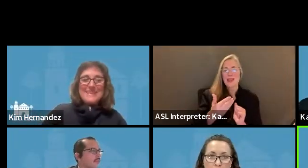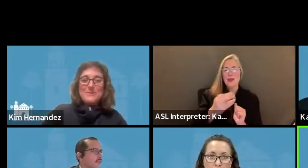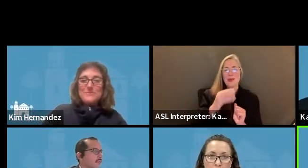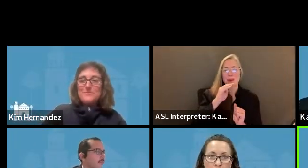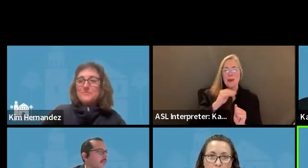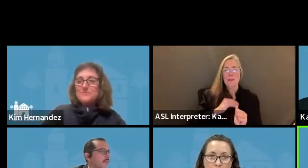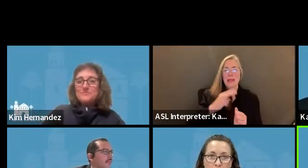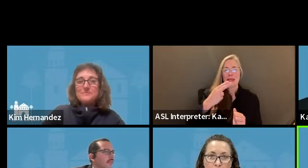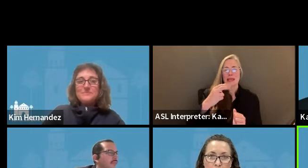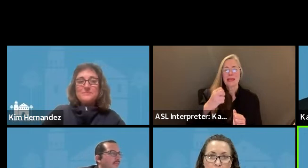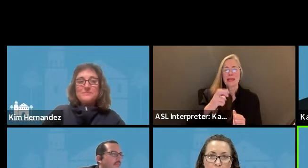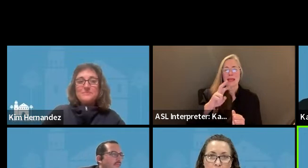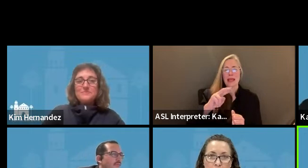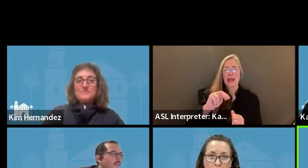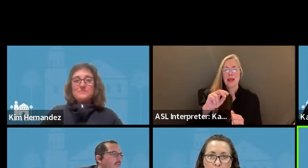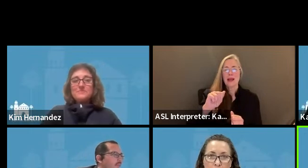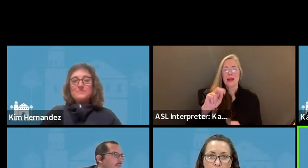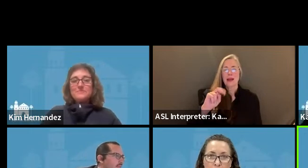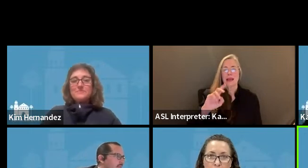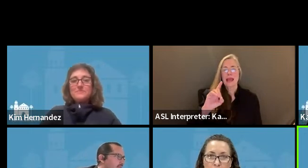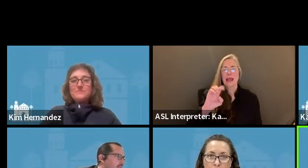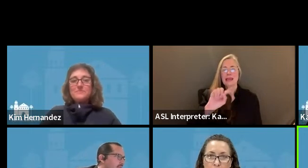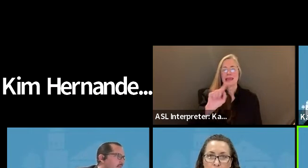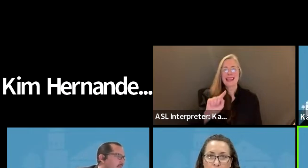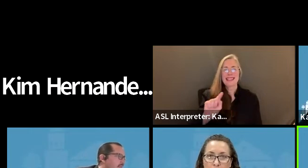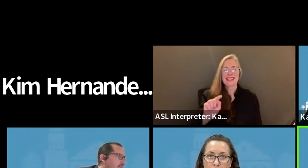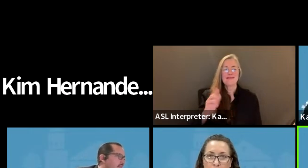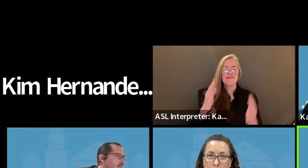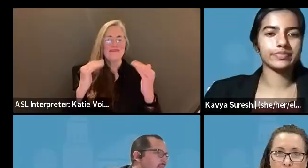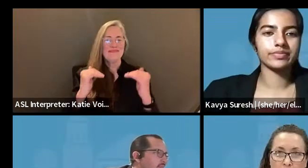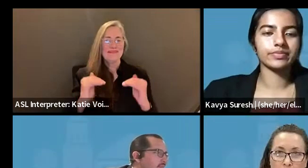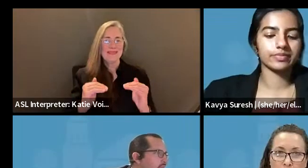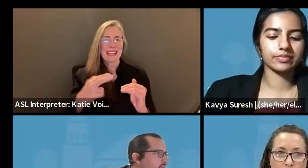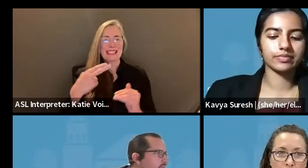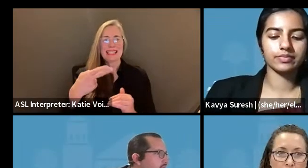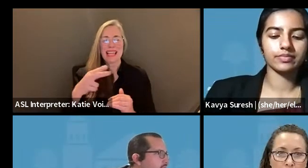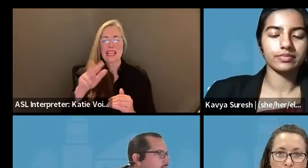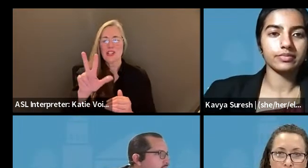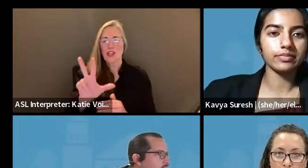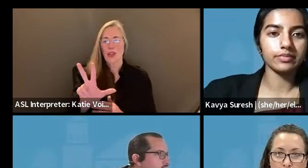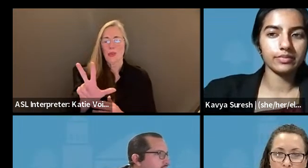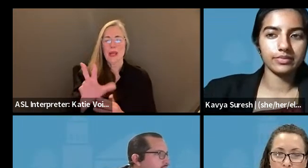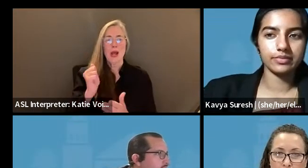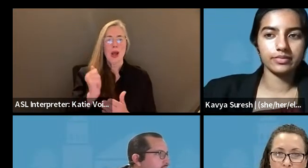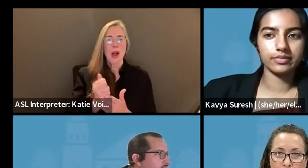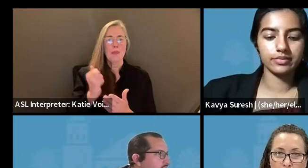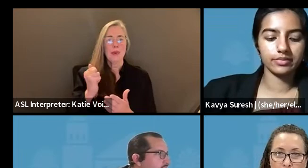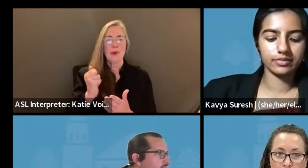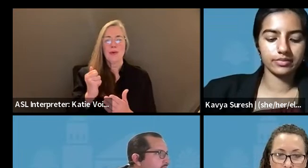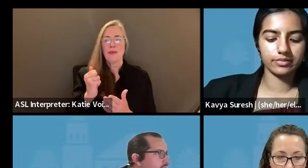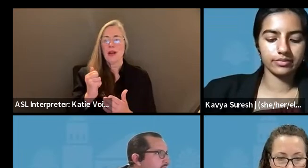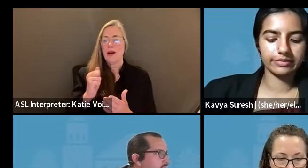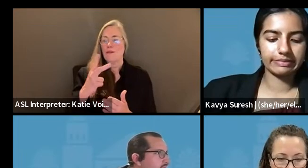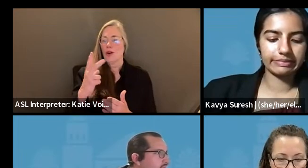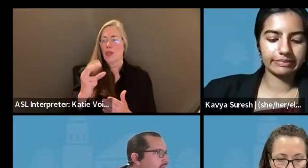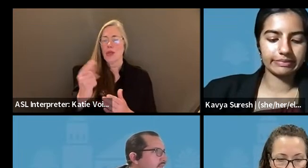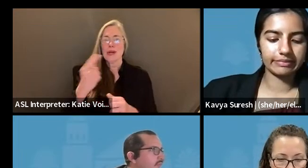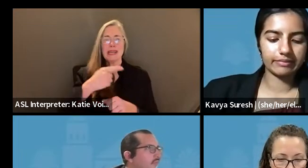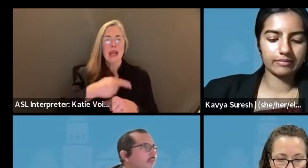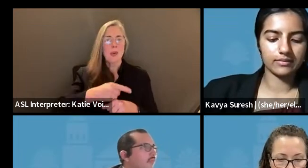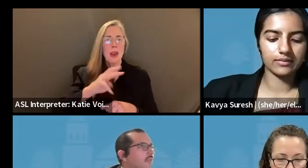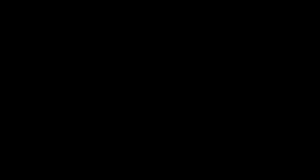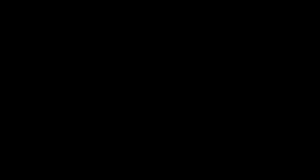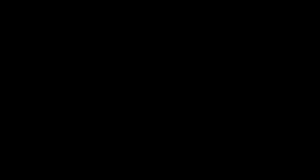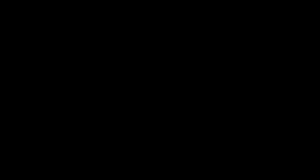Hernandez. All right, so our next one moved to H3, approval of opening of the 30-day window on March 15th